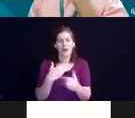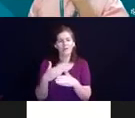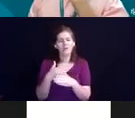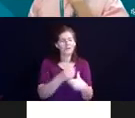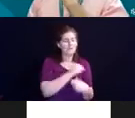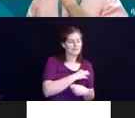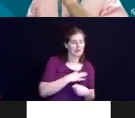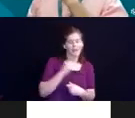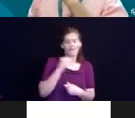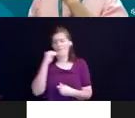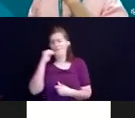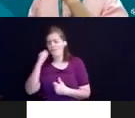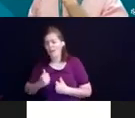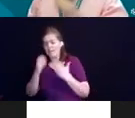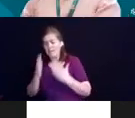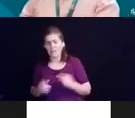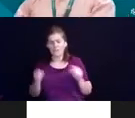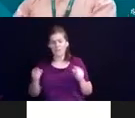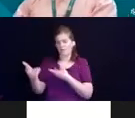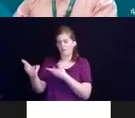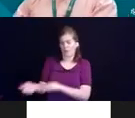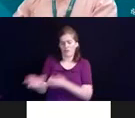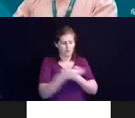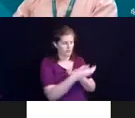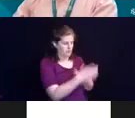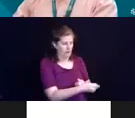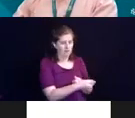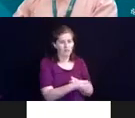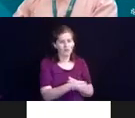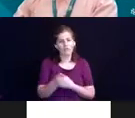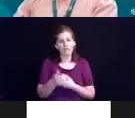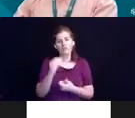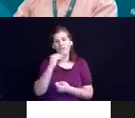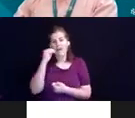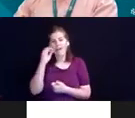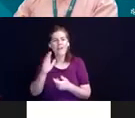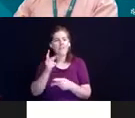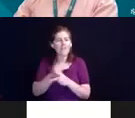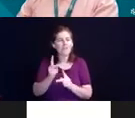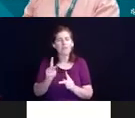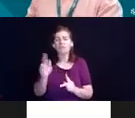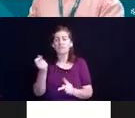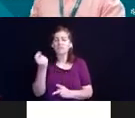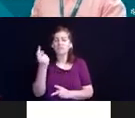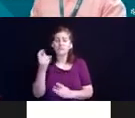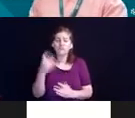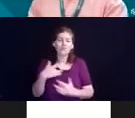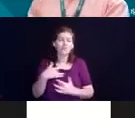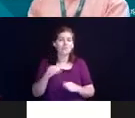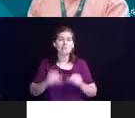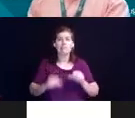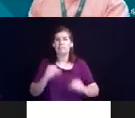Residents and their care partners and people in the community are understandably concerned because there's so much uncertainty